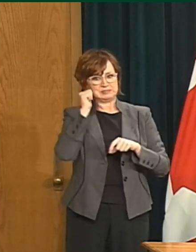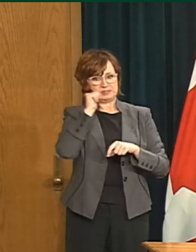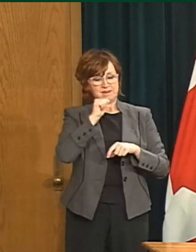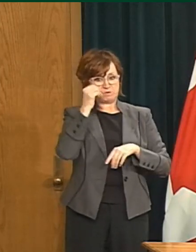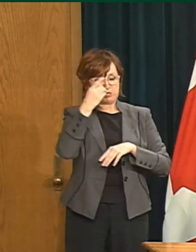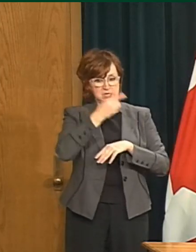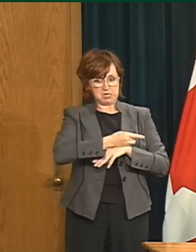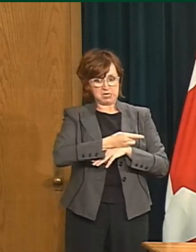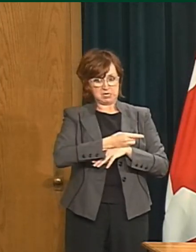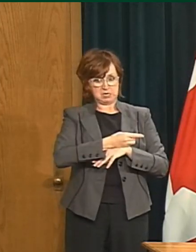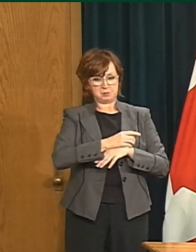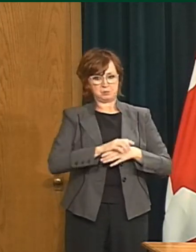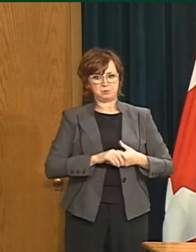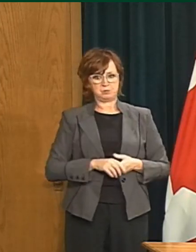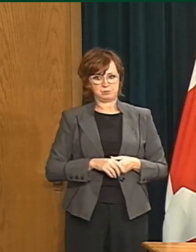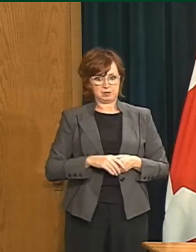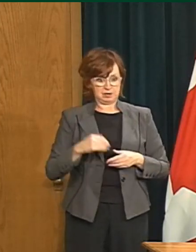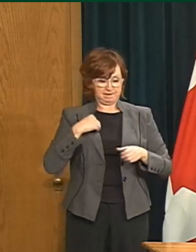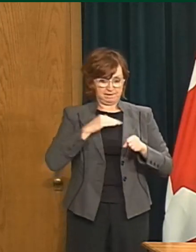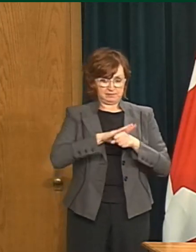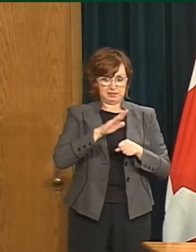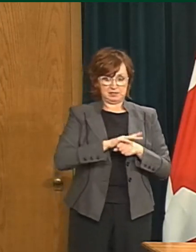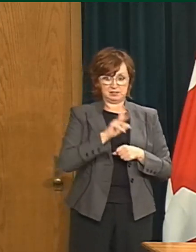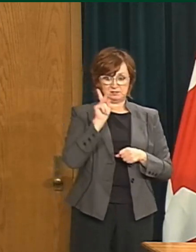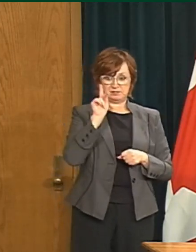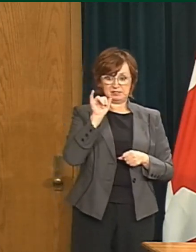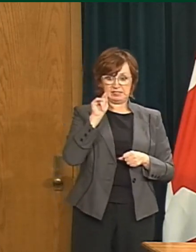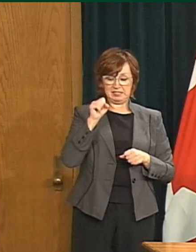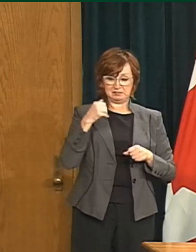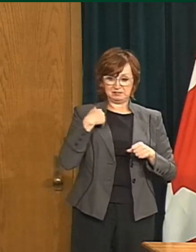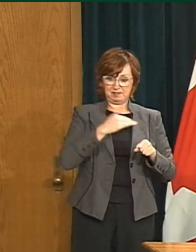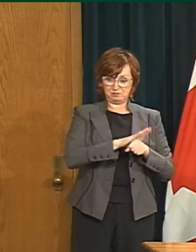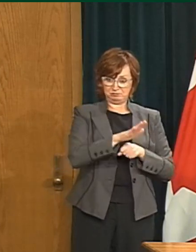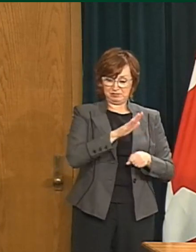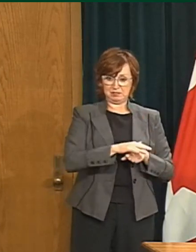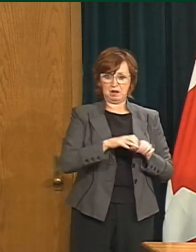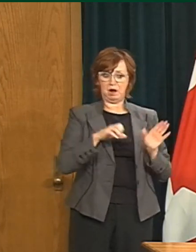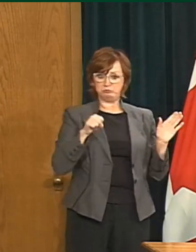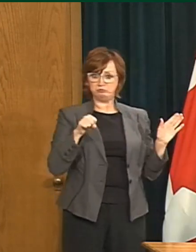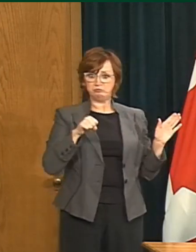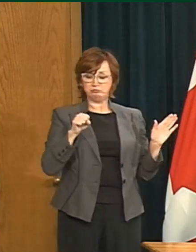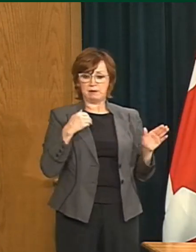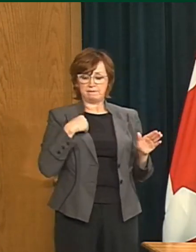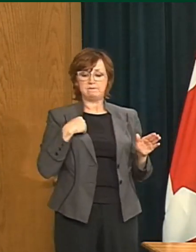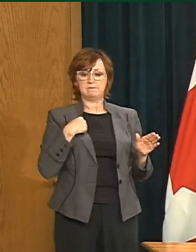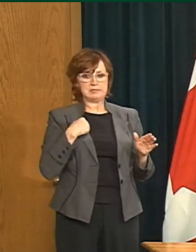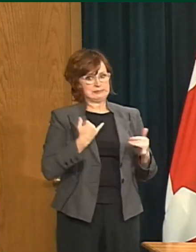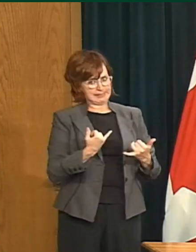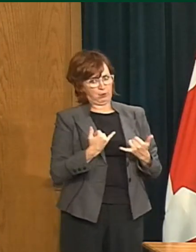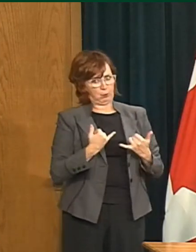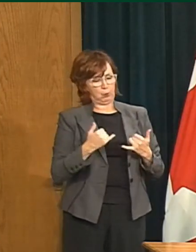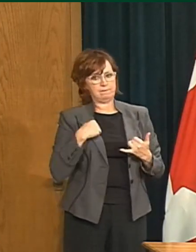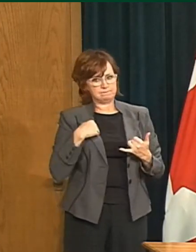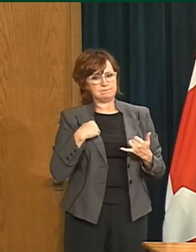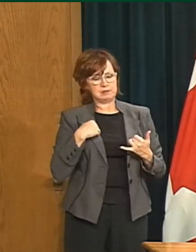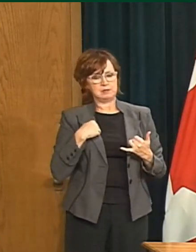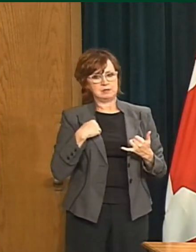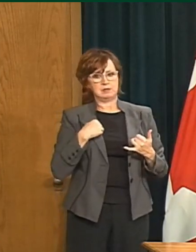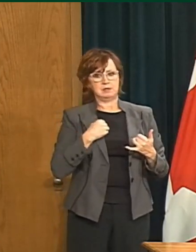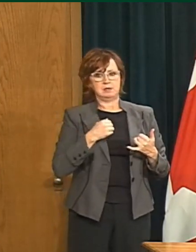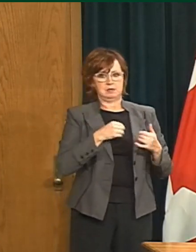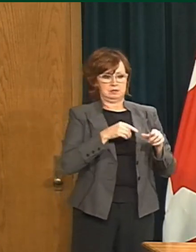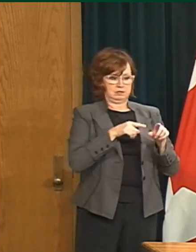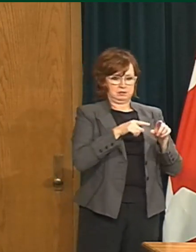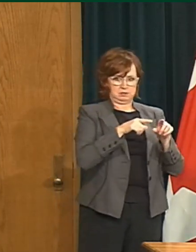kits, supplies to be able to meet that demand? My understanding is that we do today, and they go hand in hand, your testing